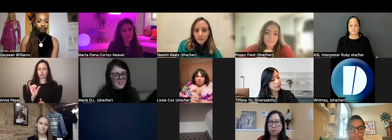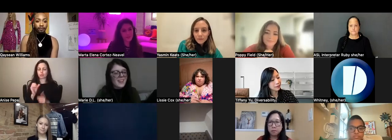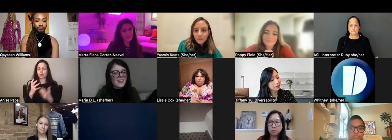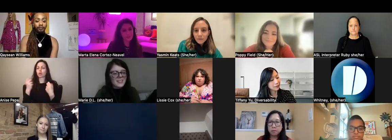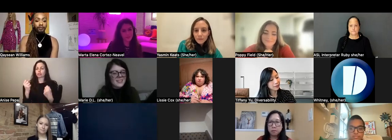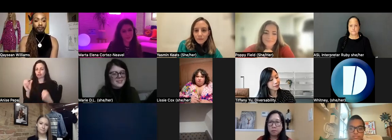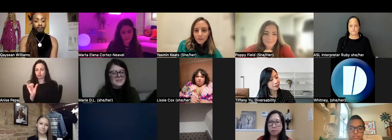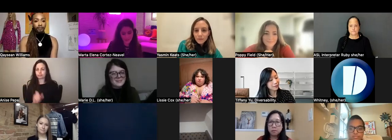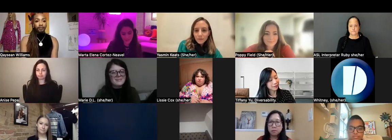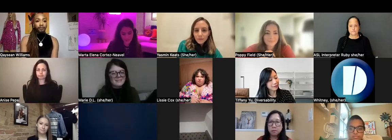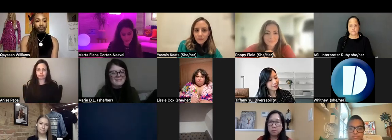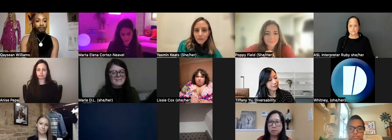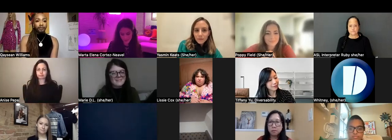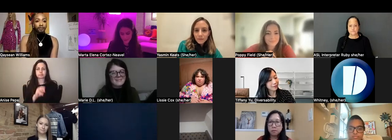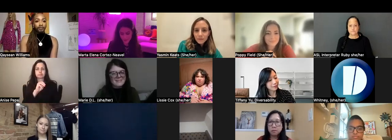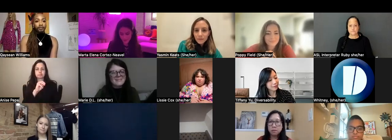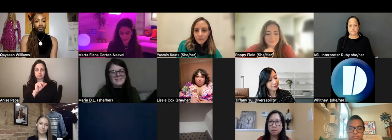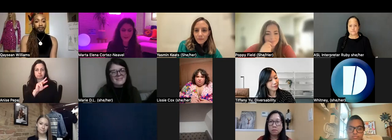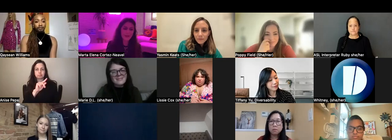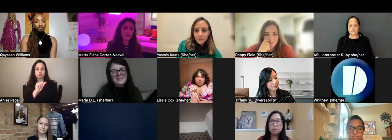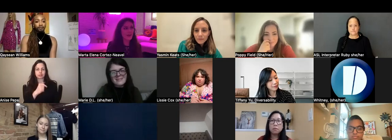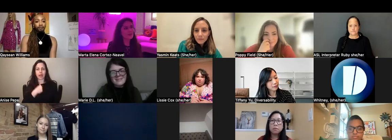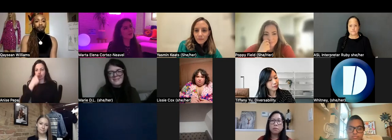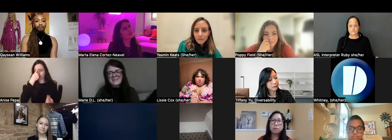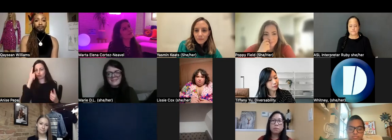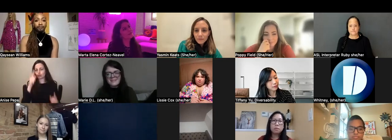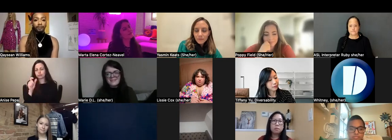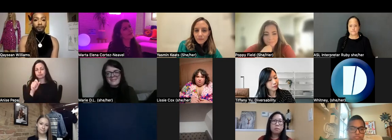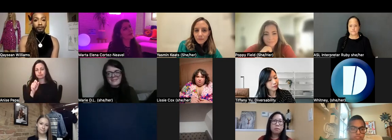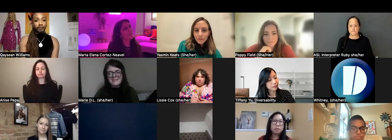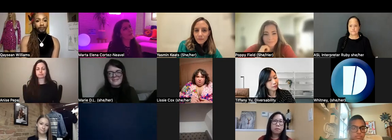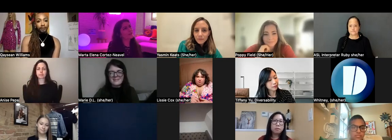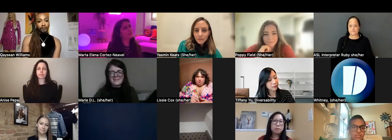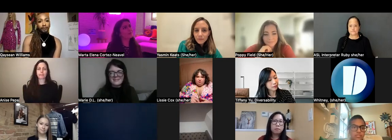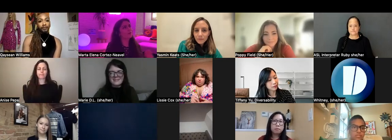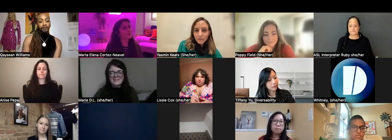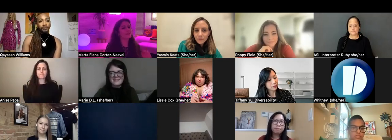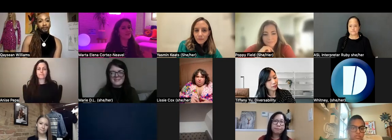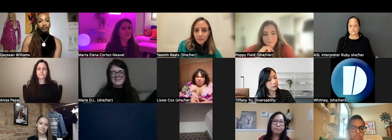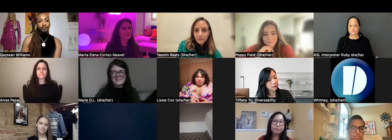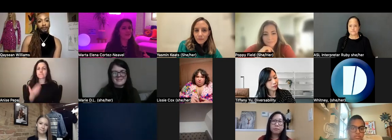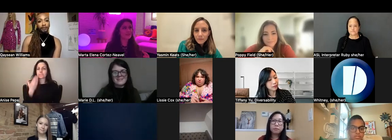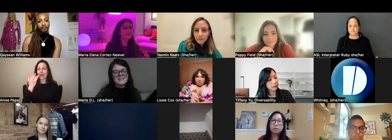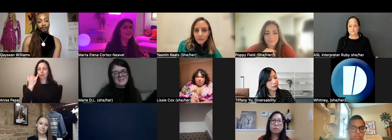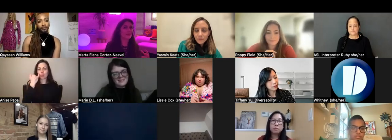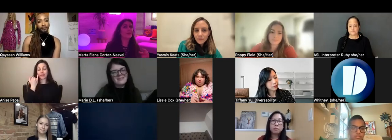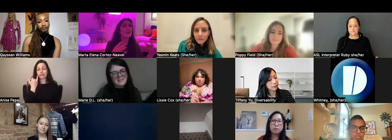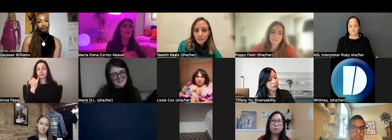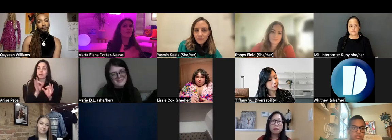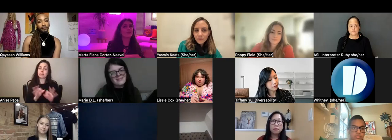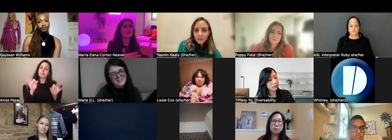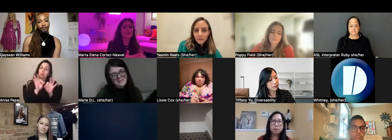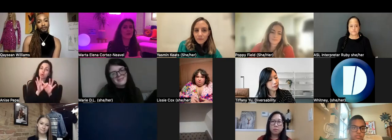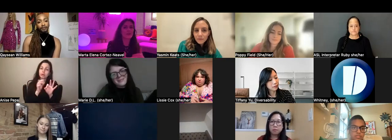Yeah, I definitely agree. And I think that I don't know if it's important necessarily, or